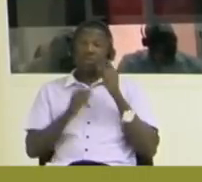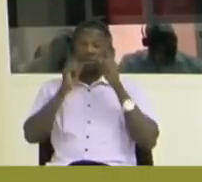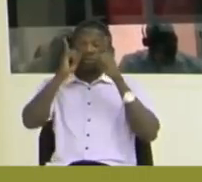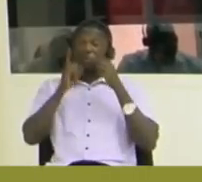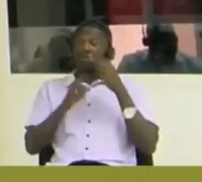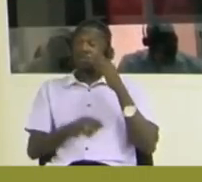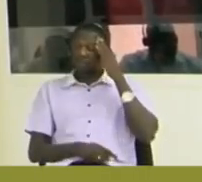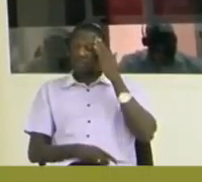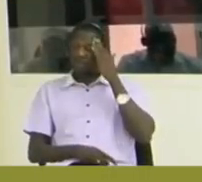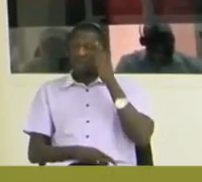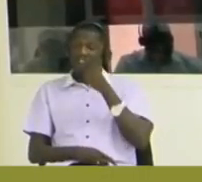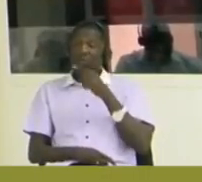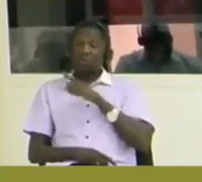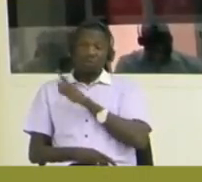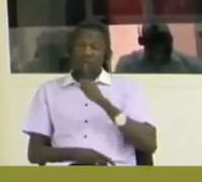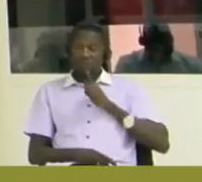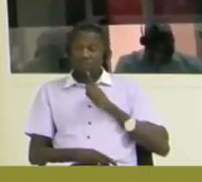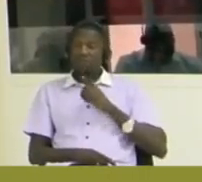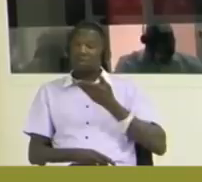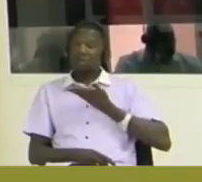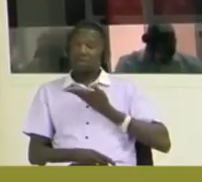note that we have